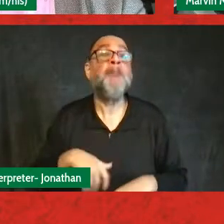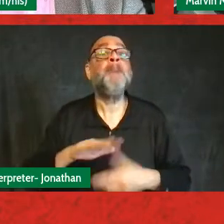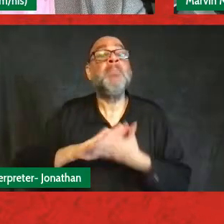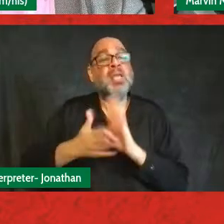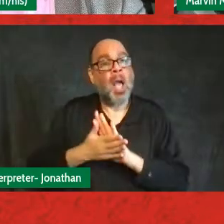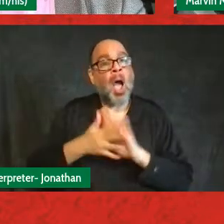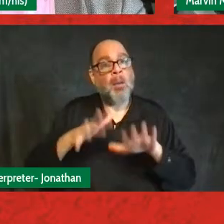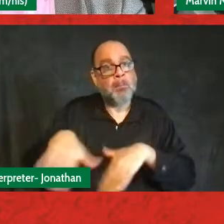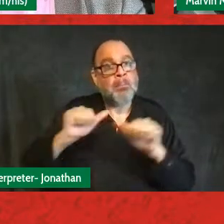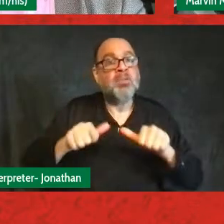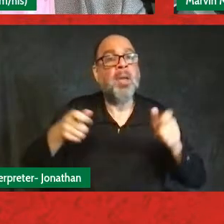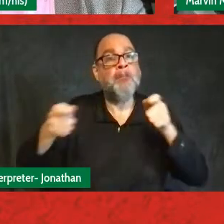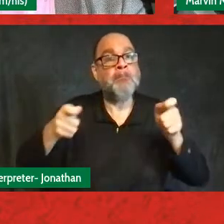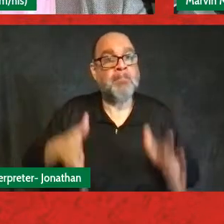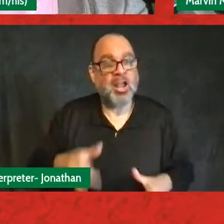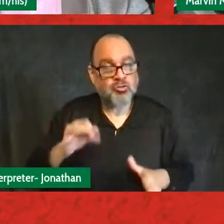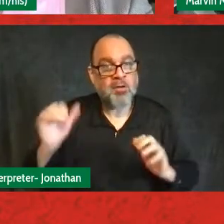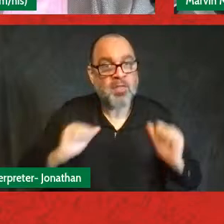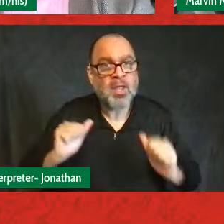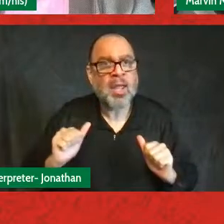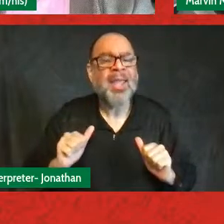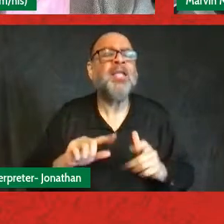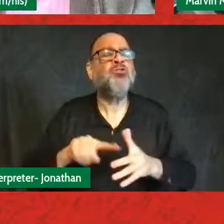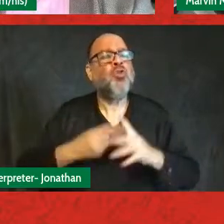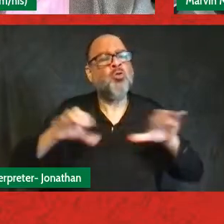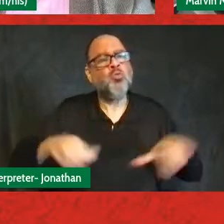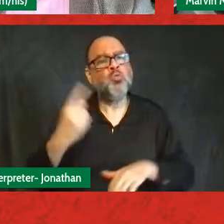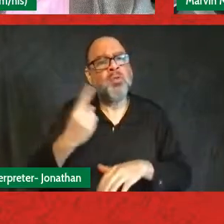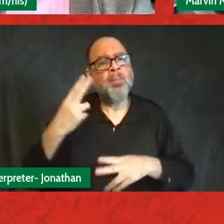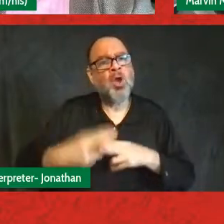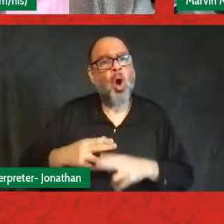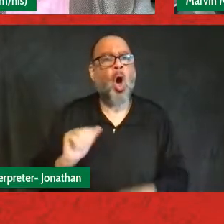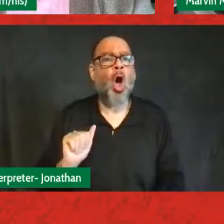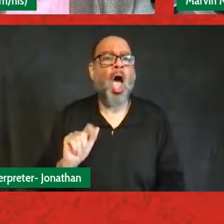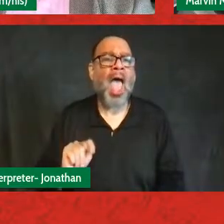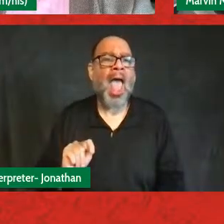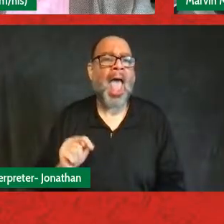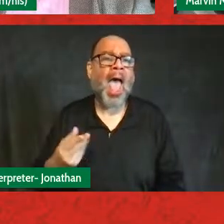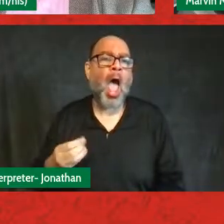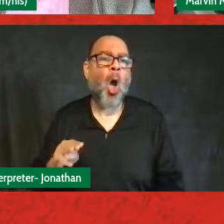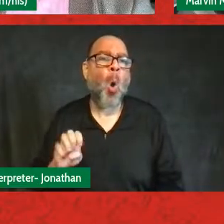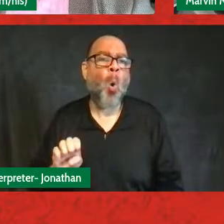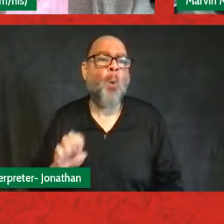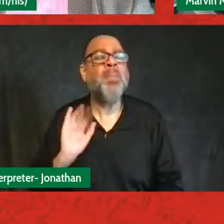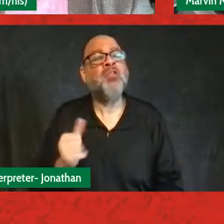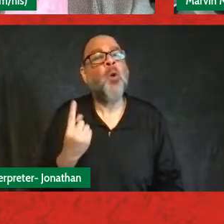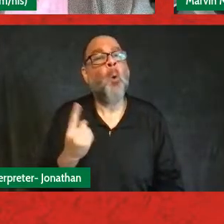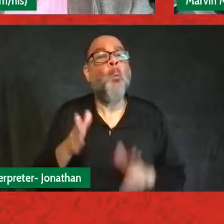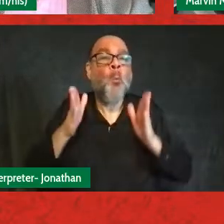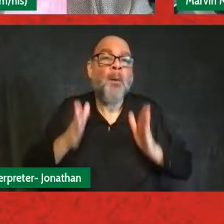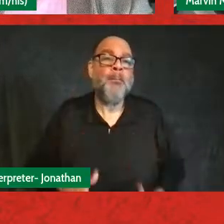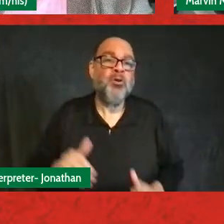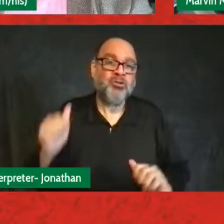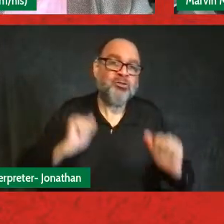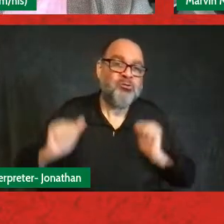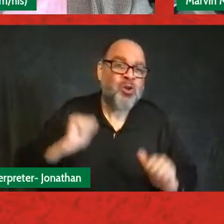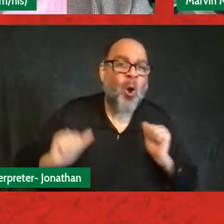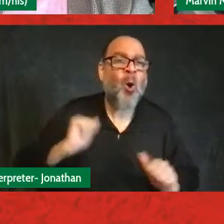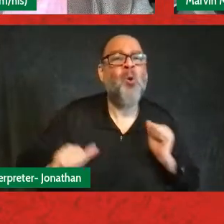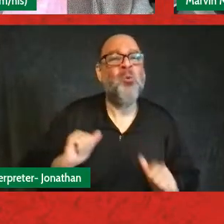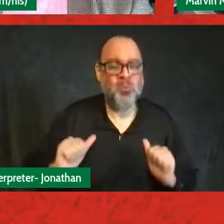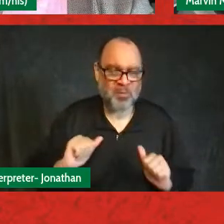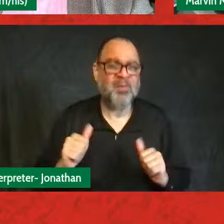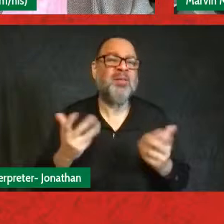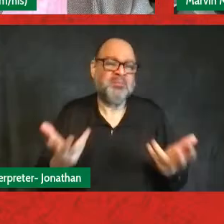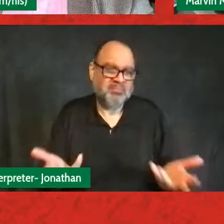thing called an at home. An at home is a 19th century one person show, kind of like the Sarah Jones and the Anna Deavere Smith of the 19th